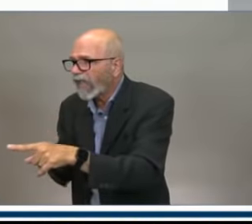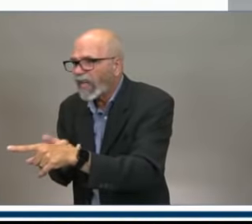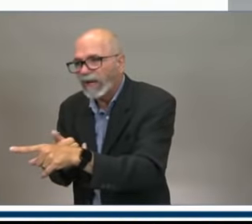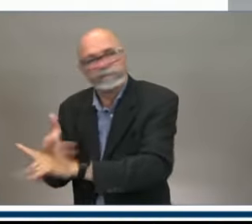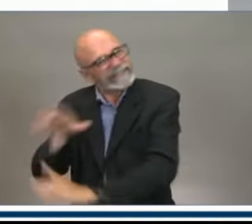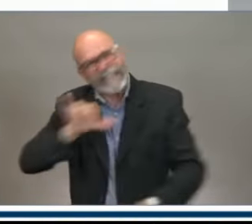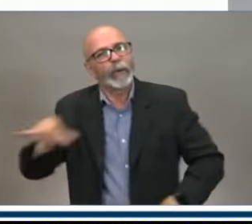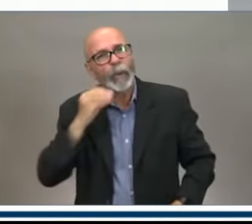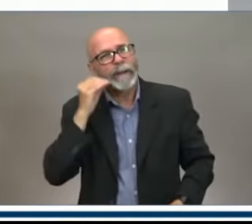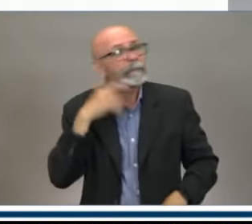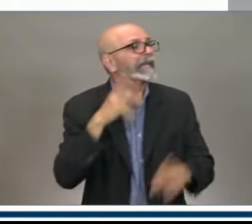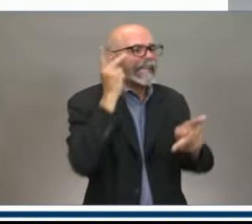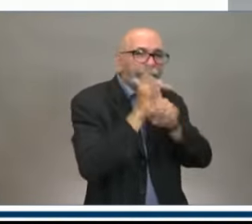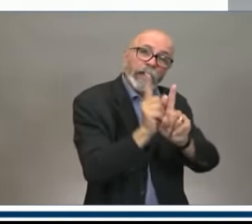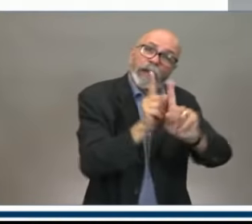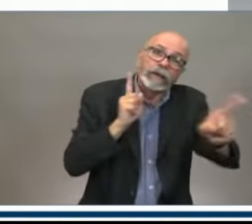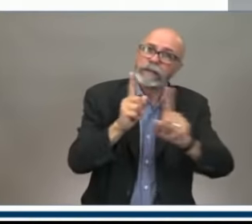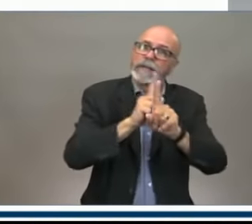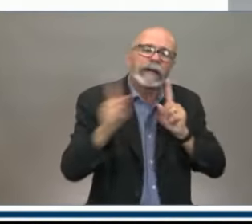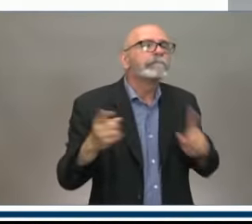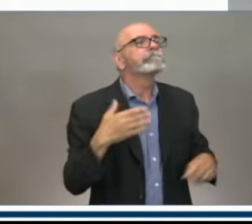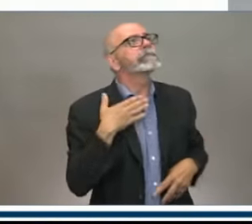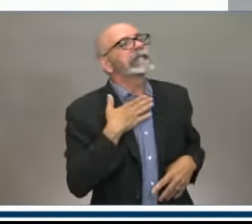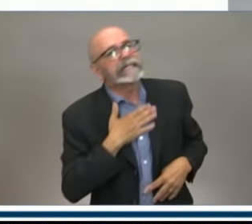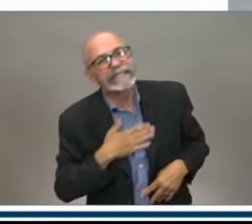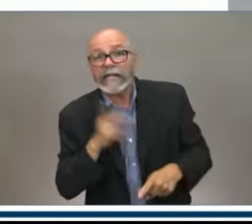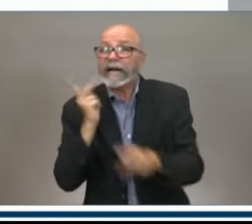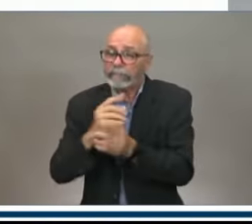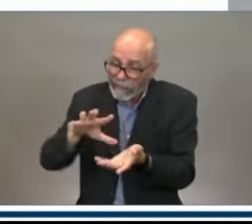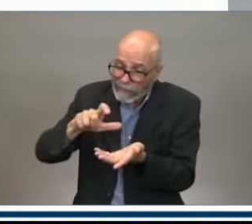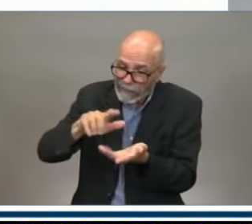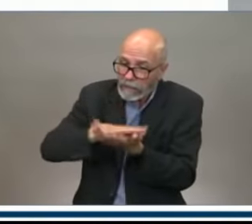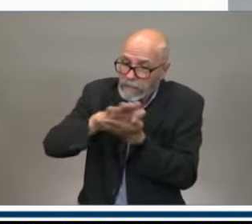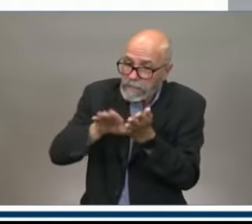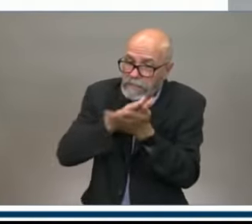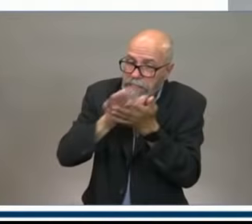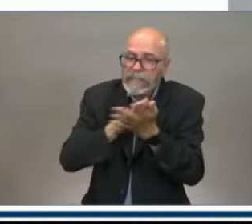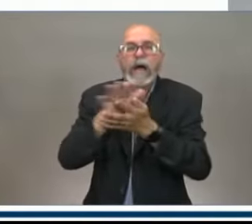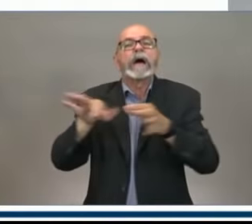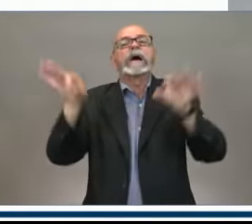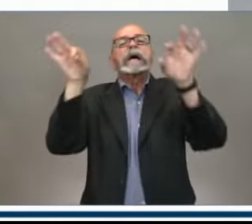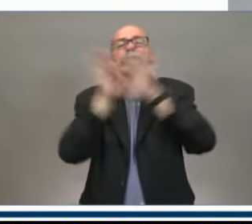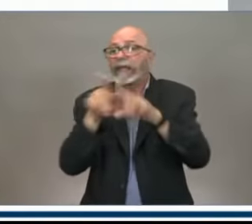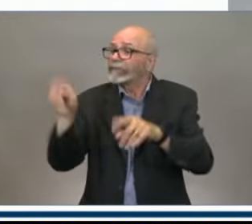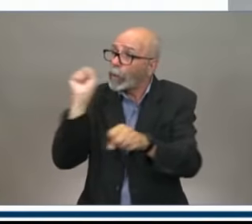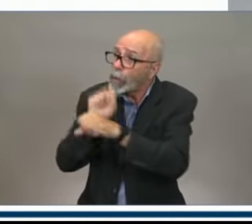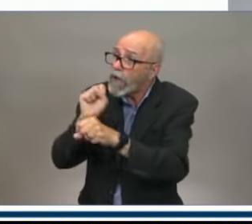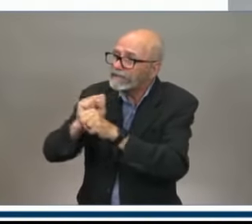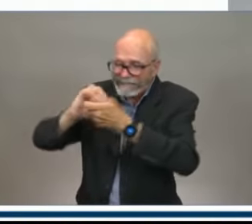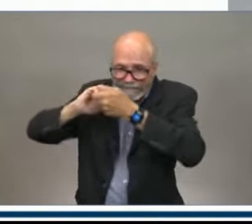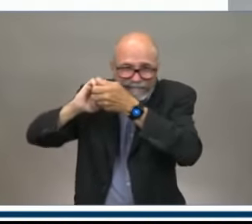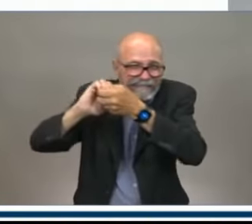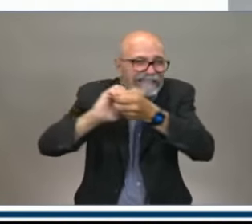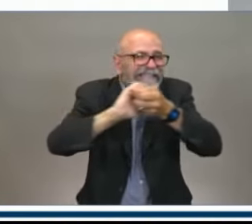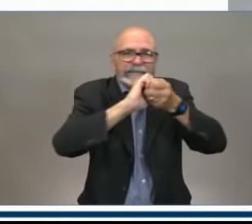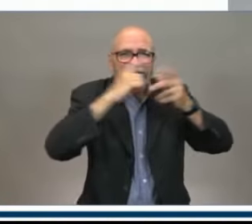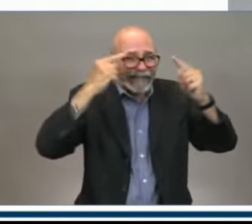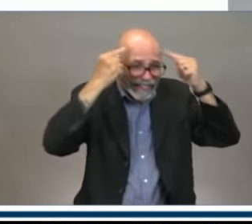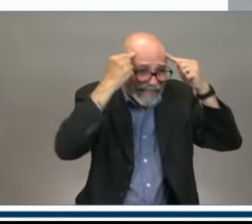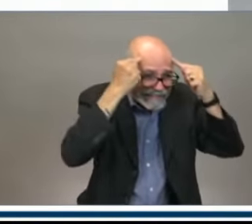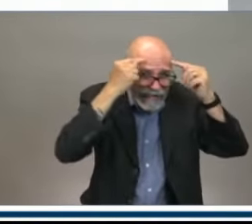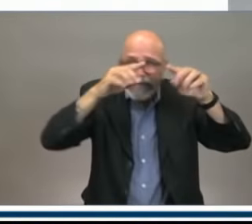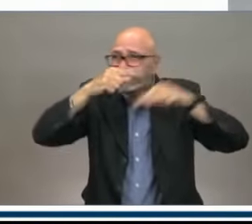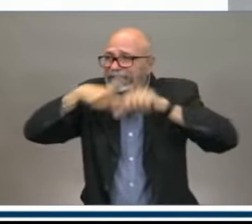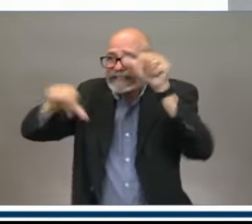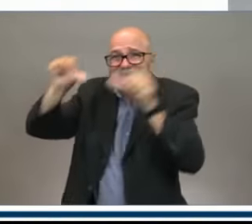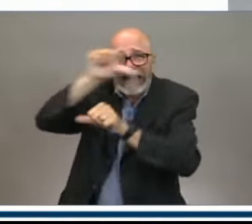careful washing of your hands. It's that collective, what I said earlier today, collective concern about each other, which will allow us,